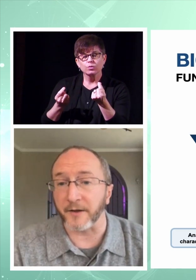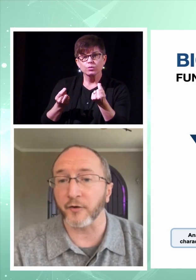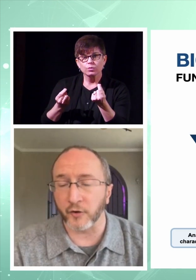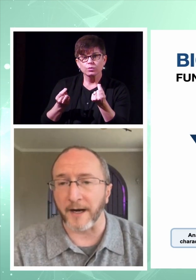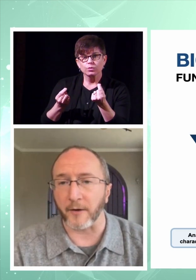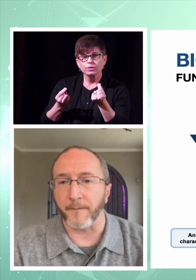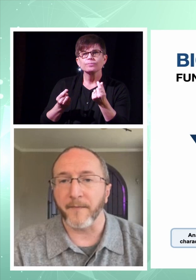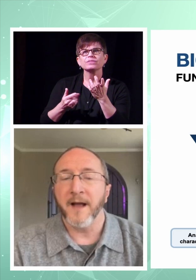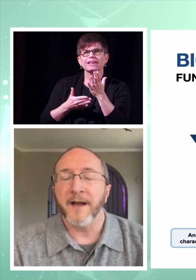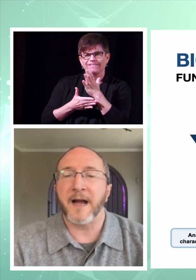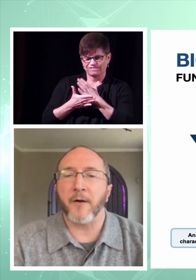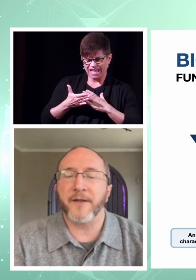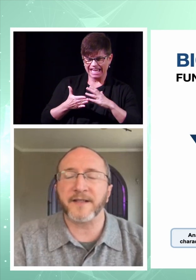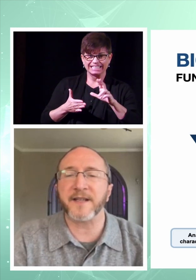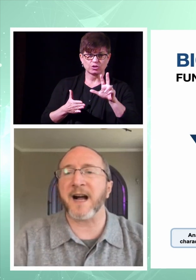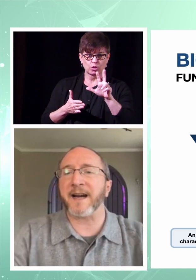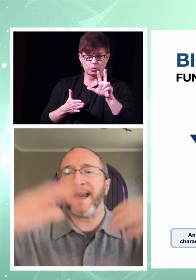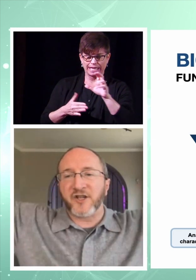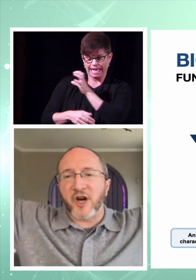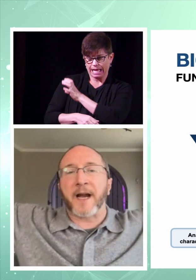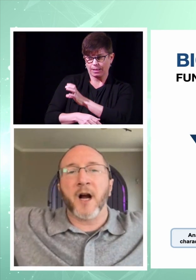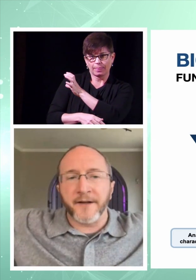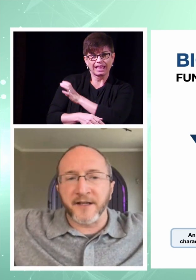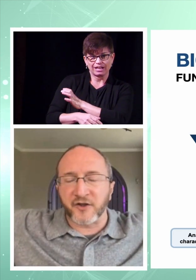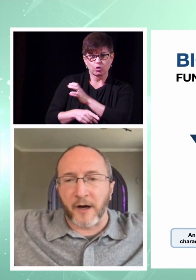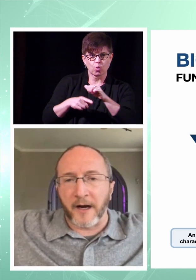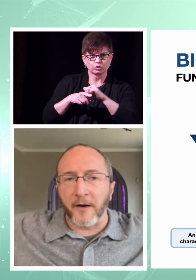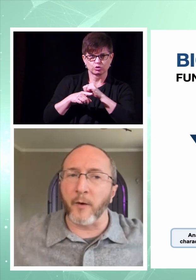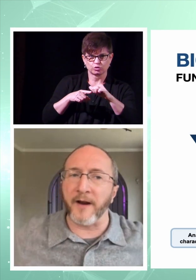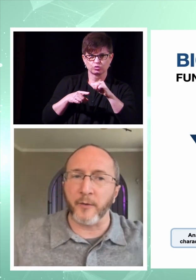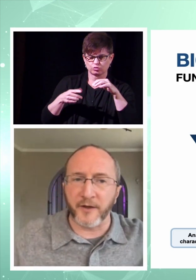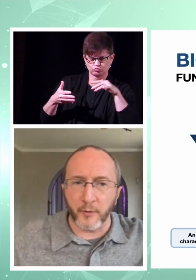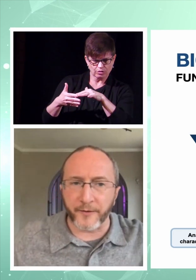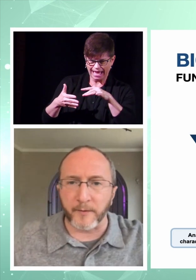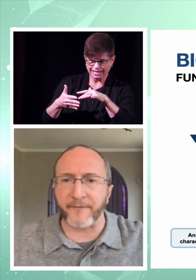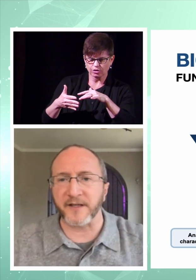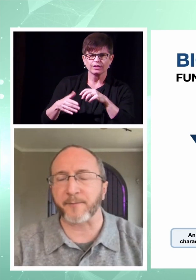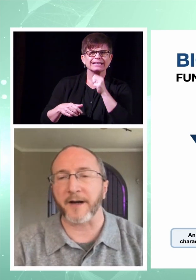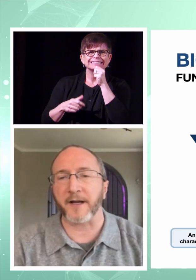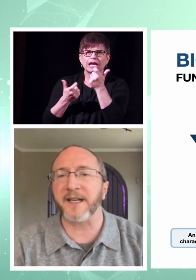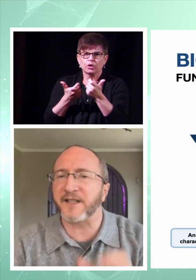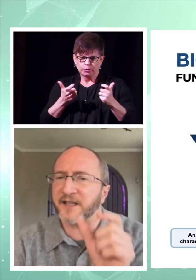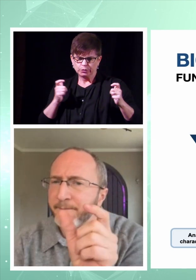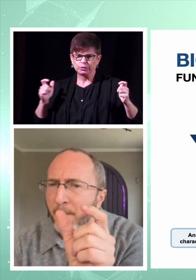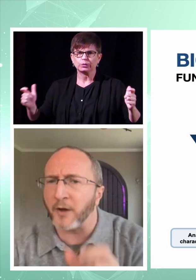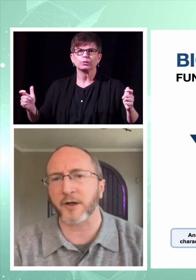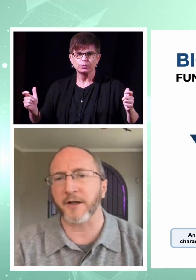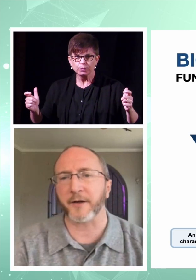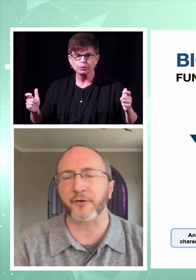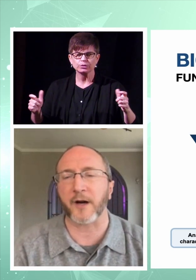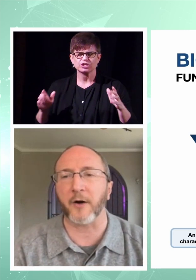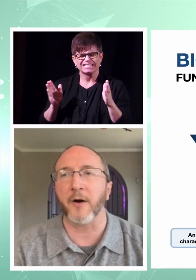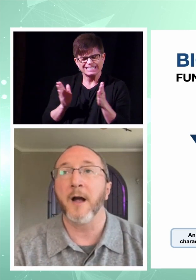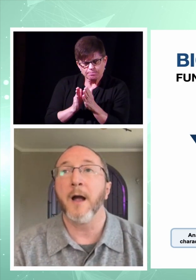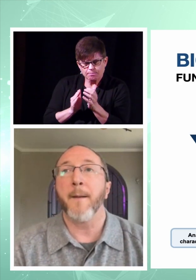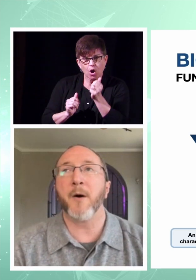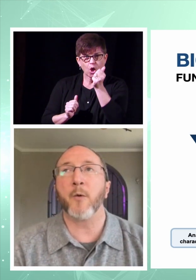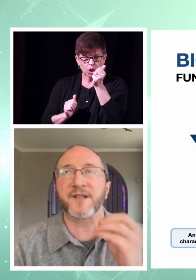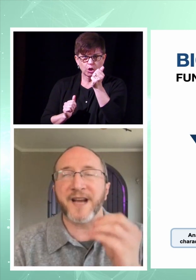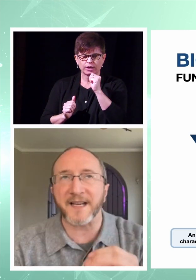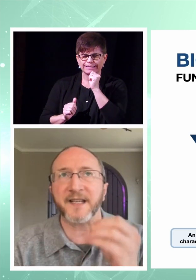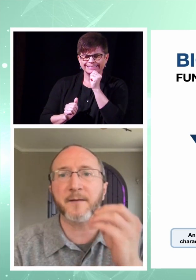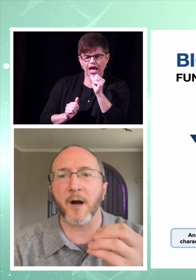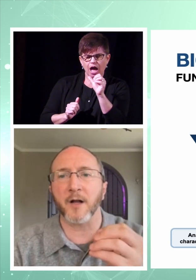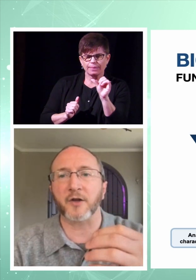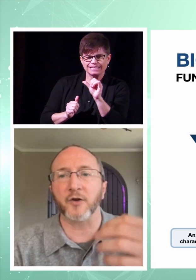3 clinical trial. Now, this is not a gigundous trial the way that we do with the reference product. It's a smaller clinical trial, but